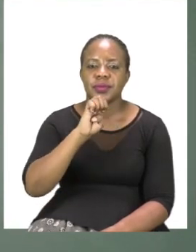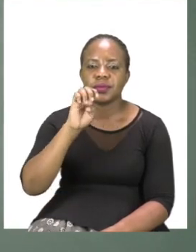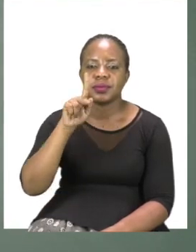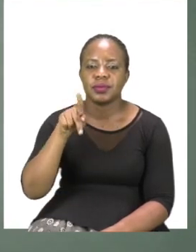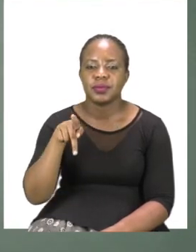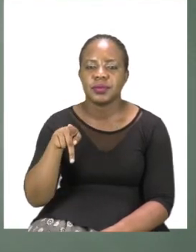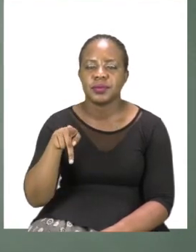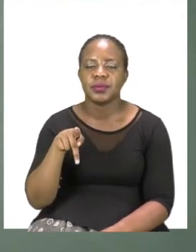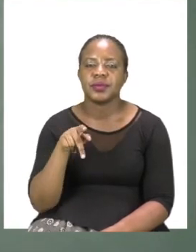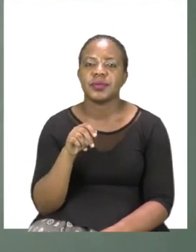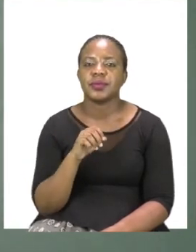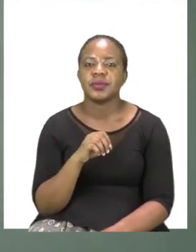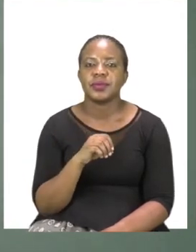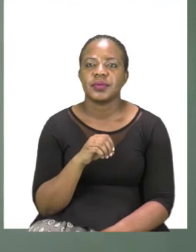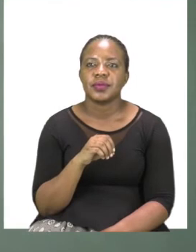September,